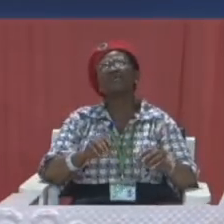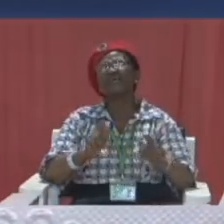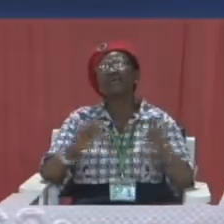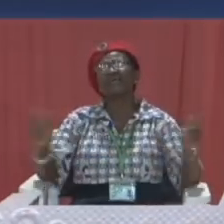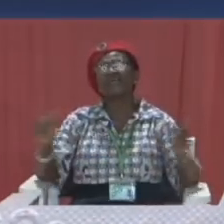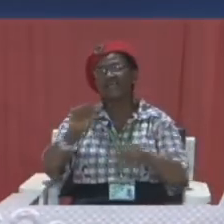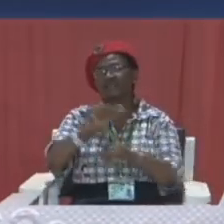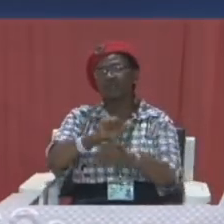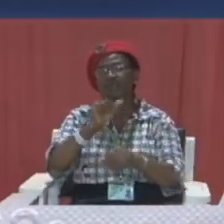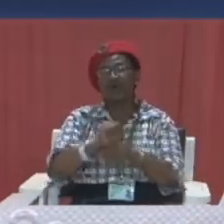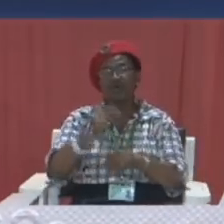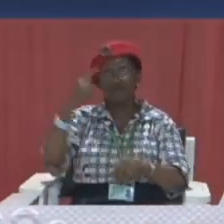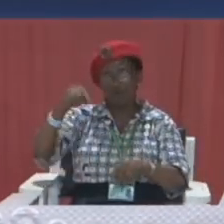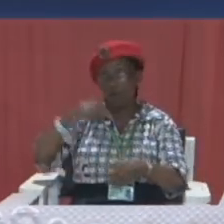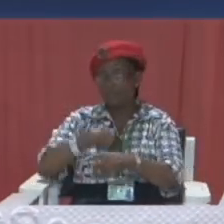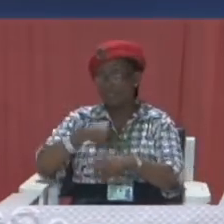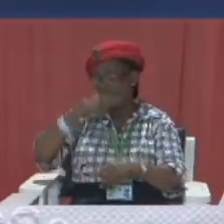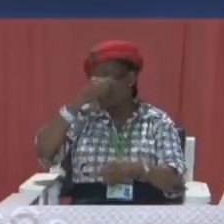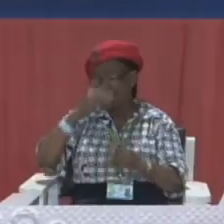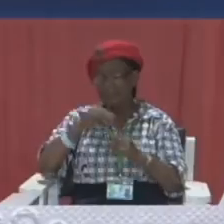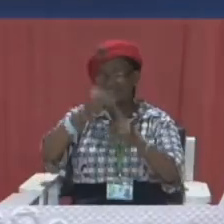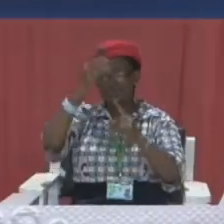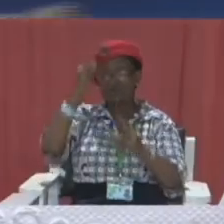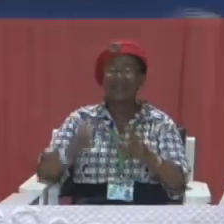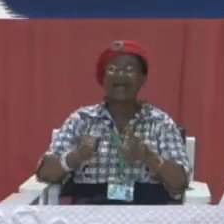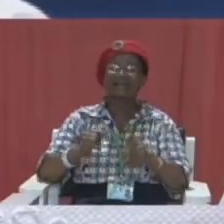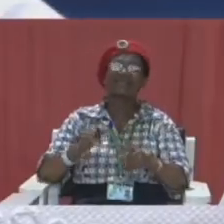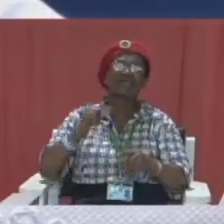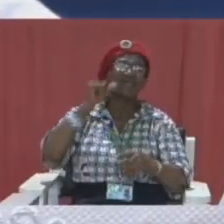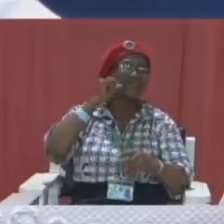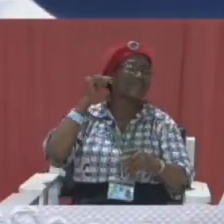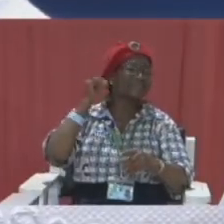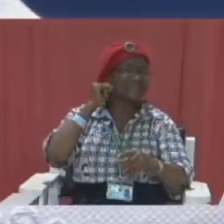yesterday, today.